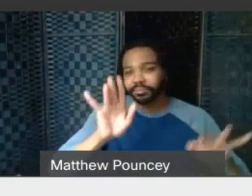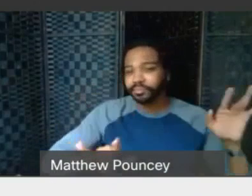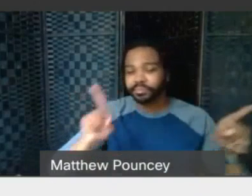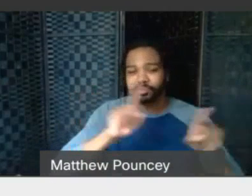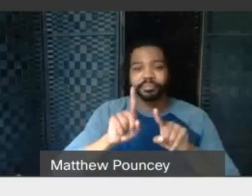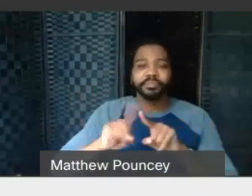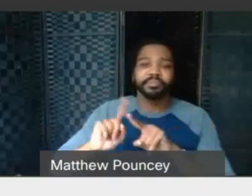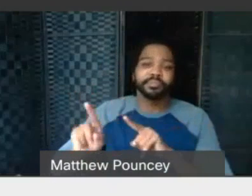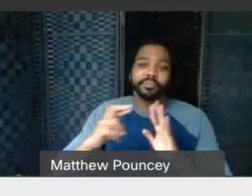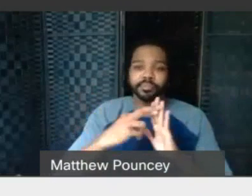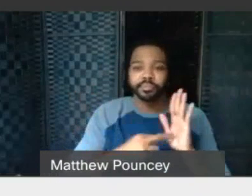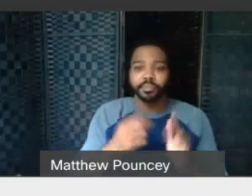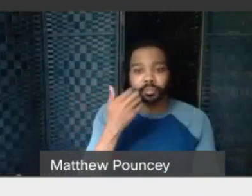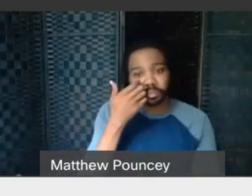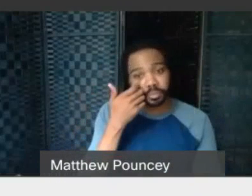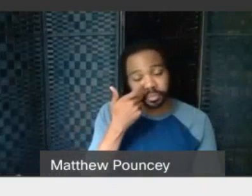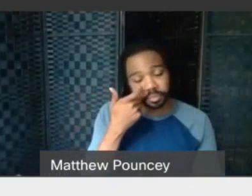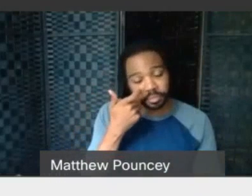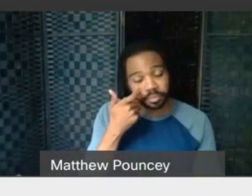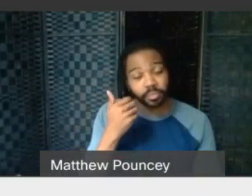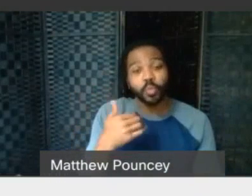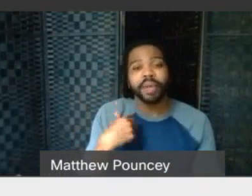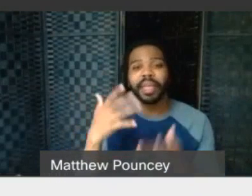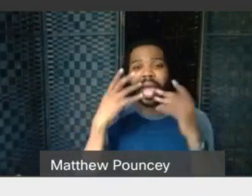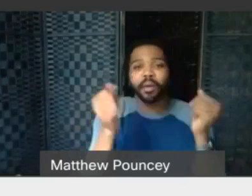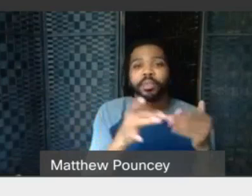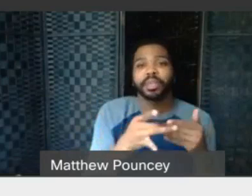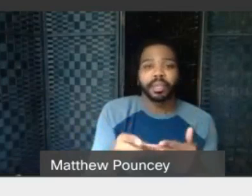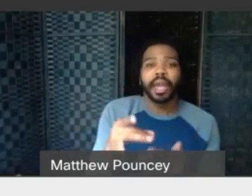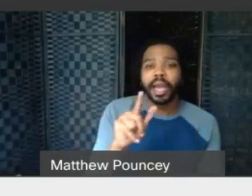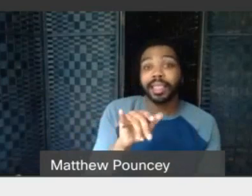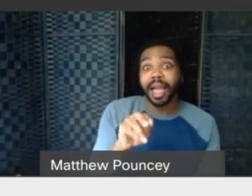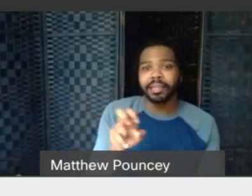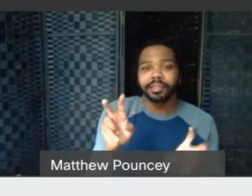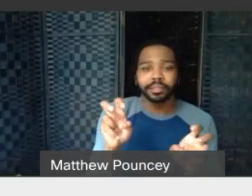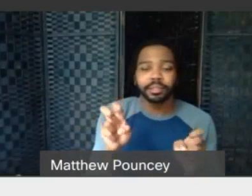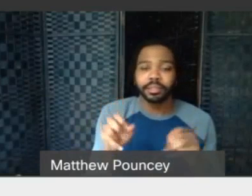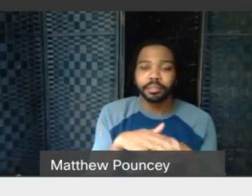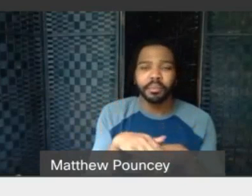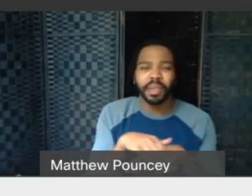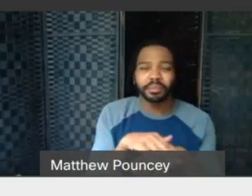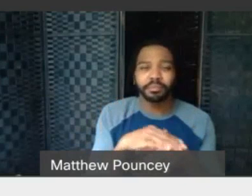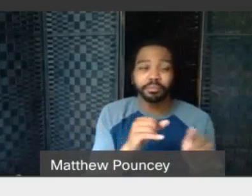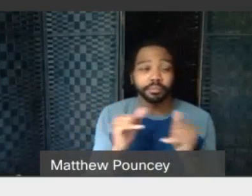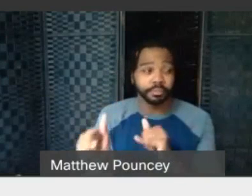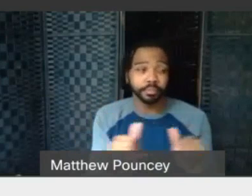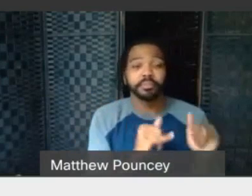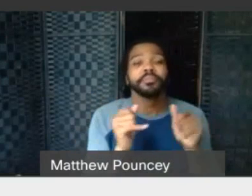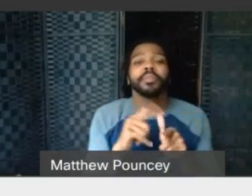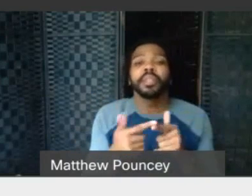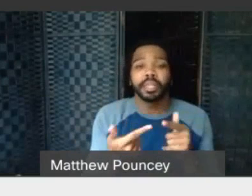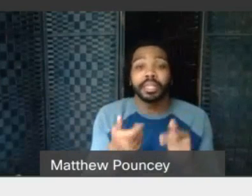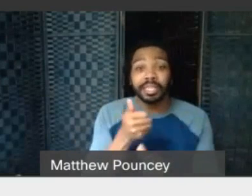are the health guidelines that serve as sort of the floor, and then every business can choose to impose